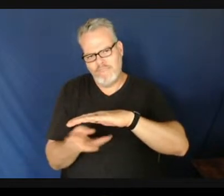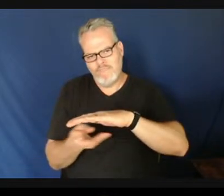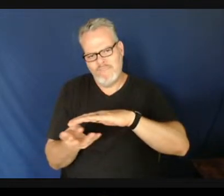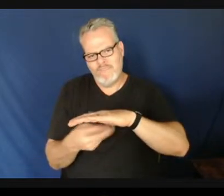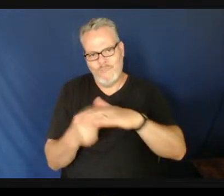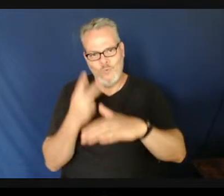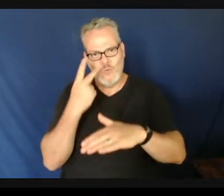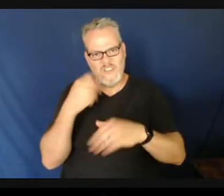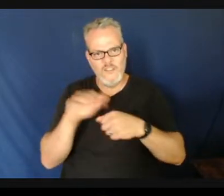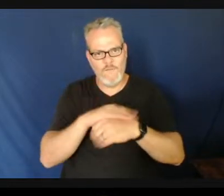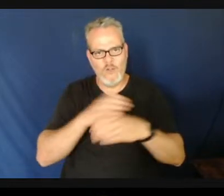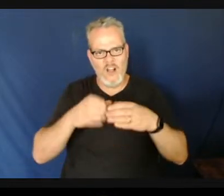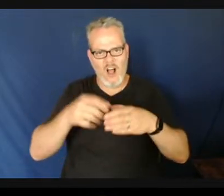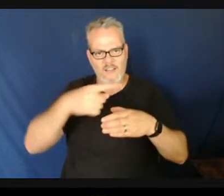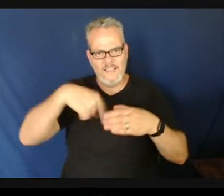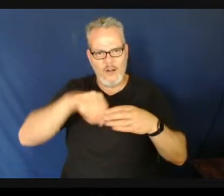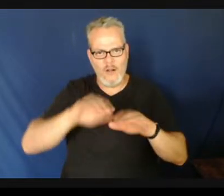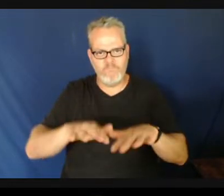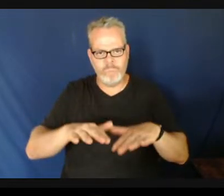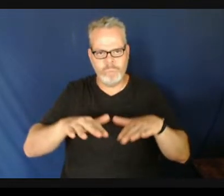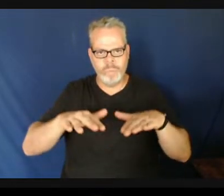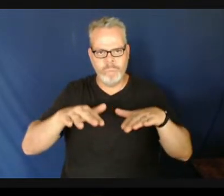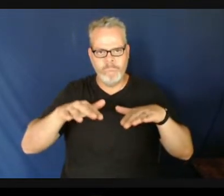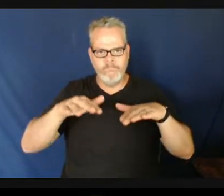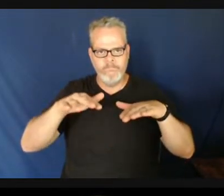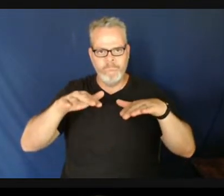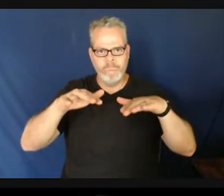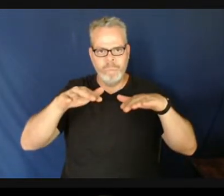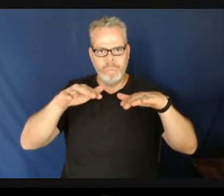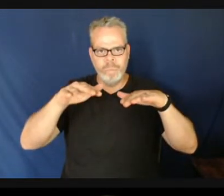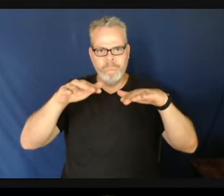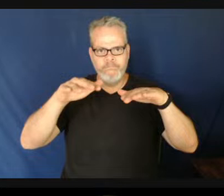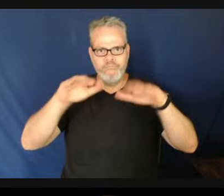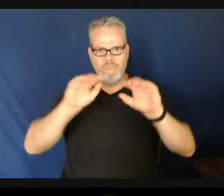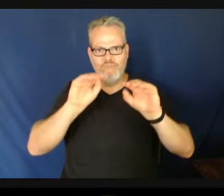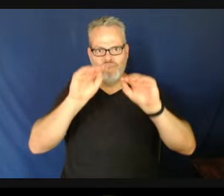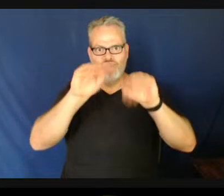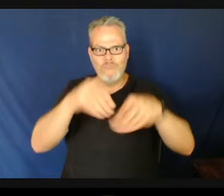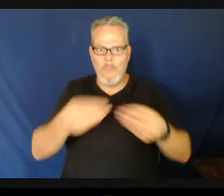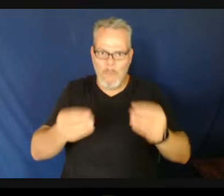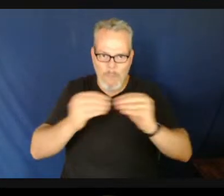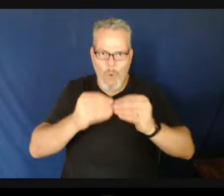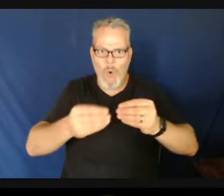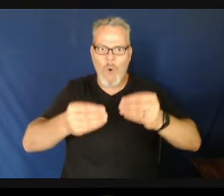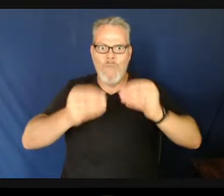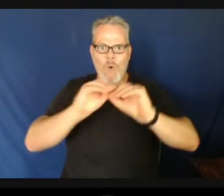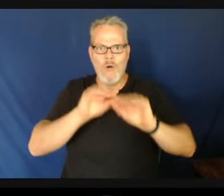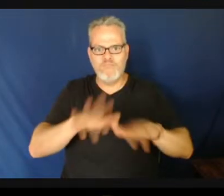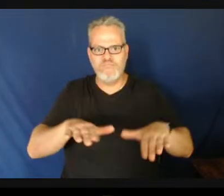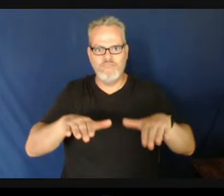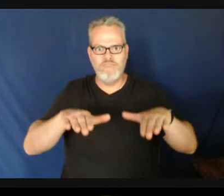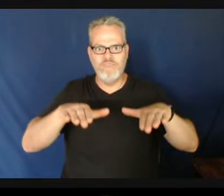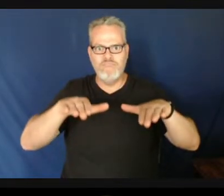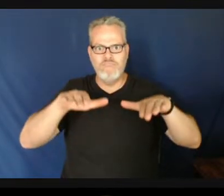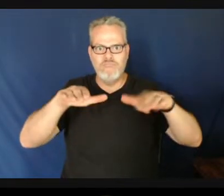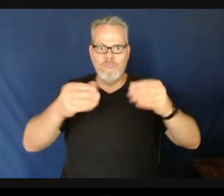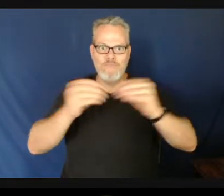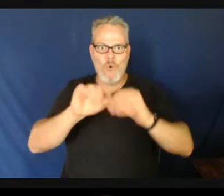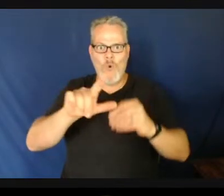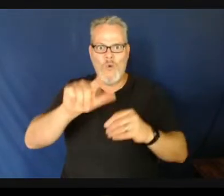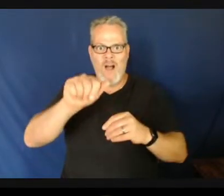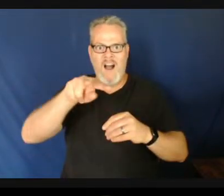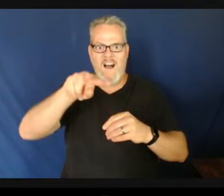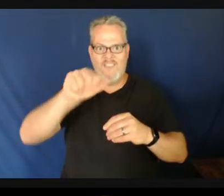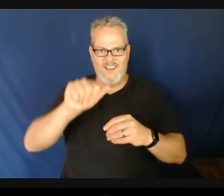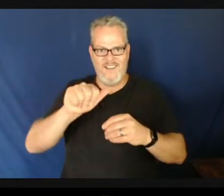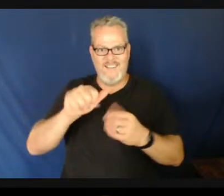filling era of the volcano, where we just keep putting more and more lava into the crater and filling it more and more and more, and recovering some of that volume that we